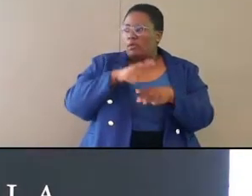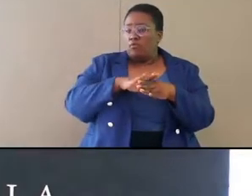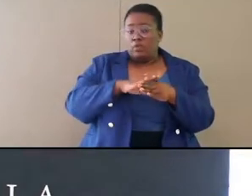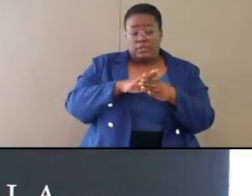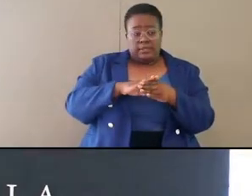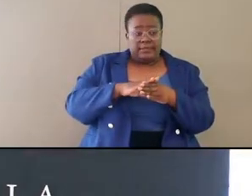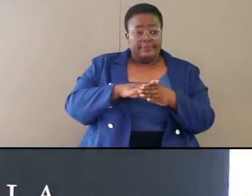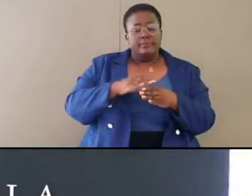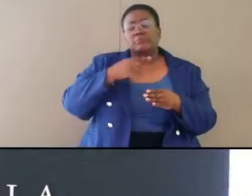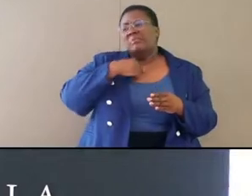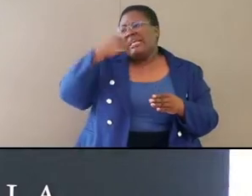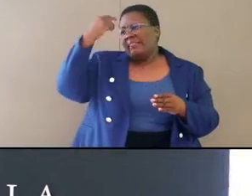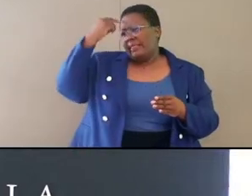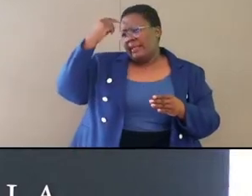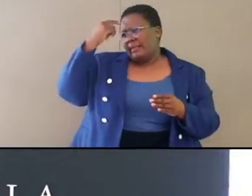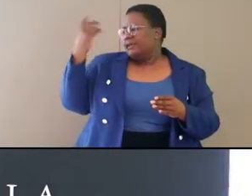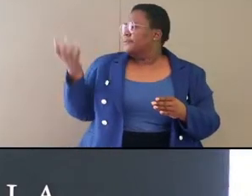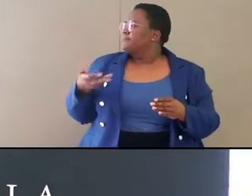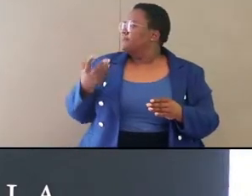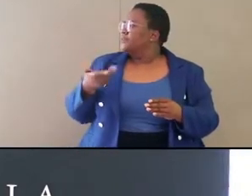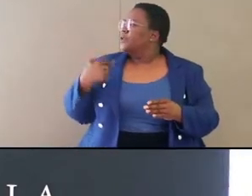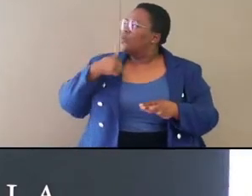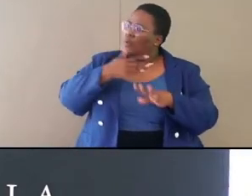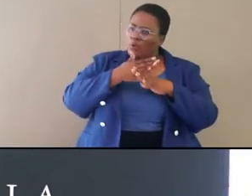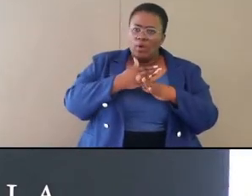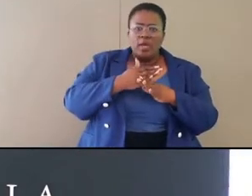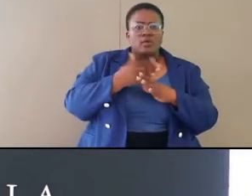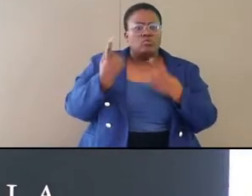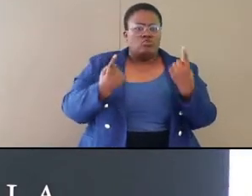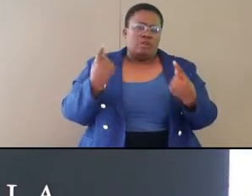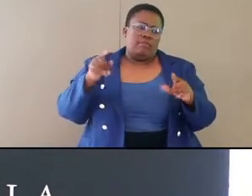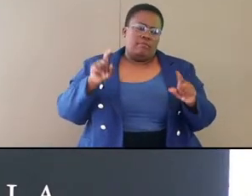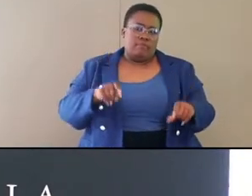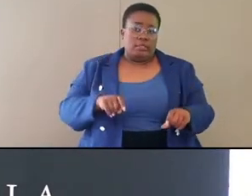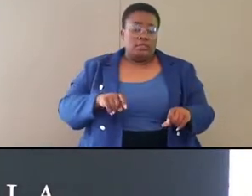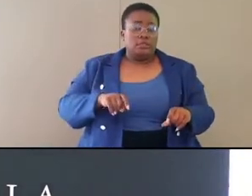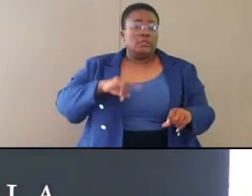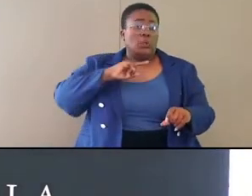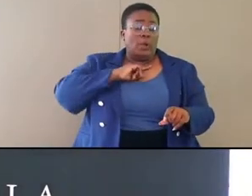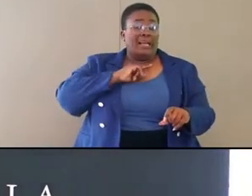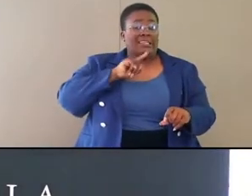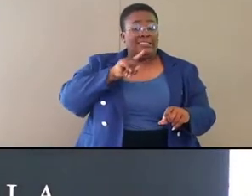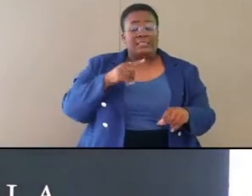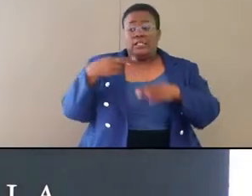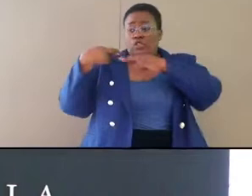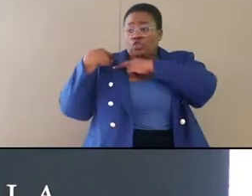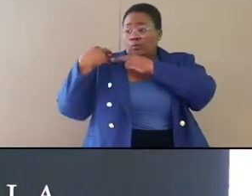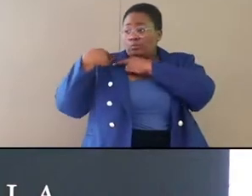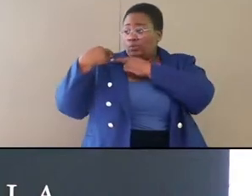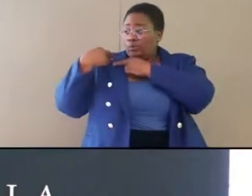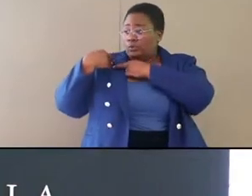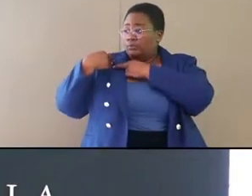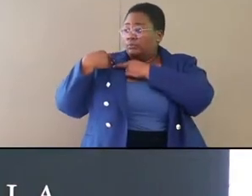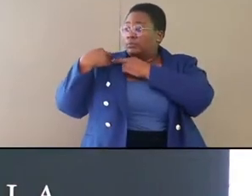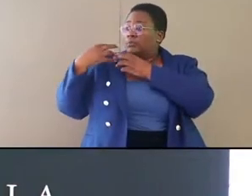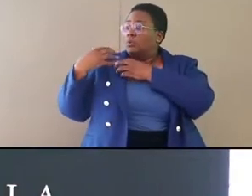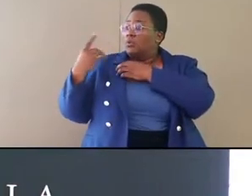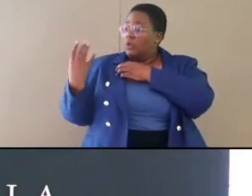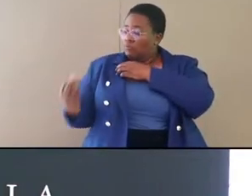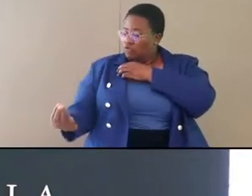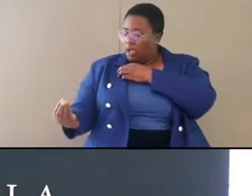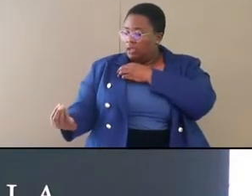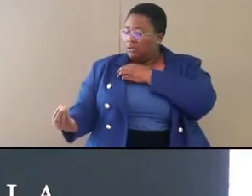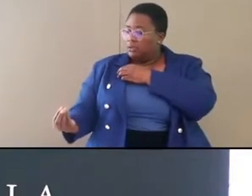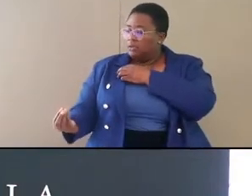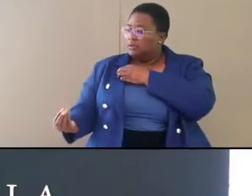we should be able to work with each other. This responsibility of bringing up the child is